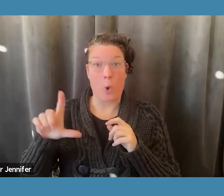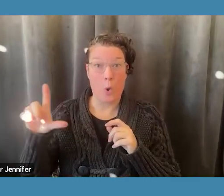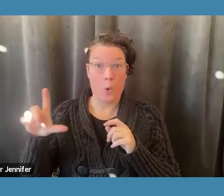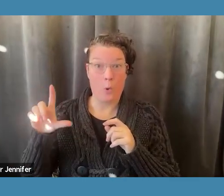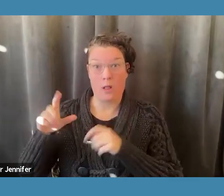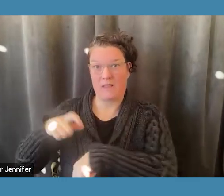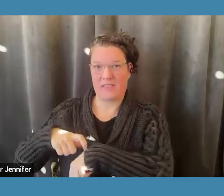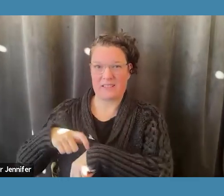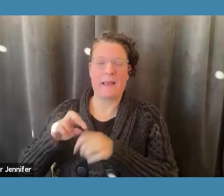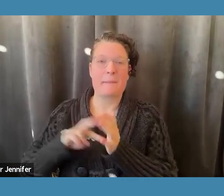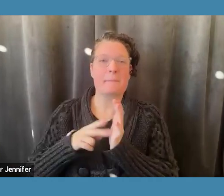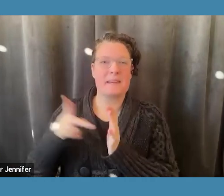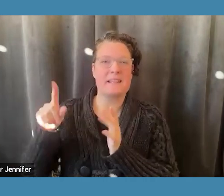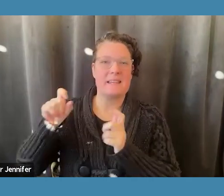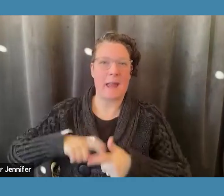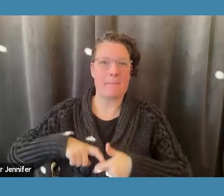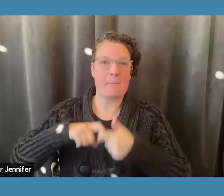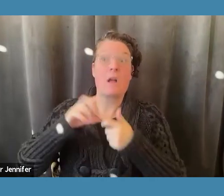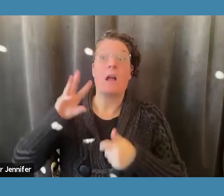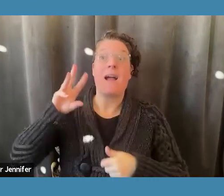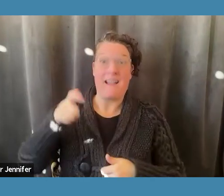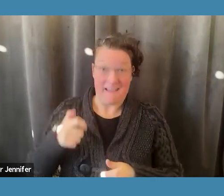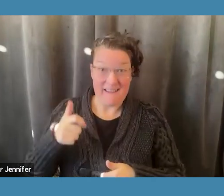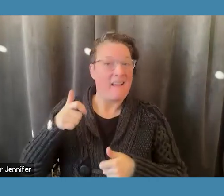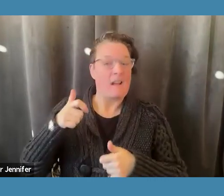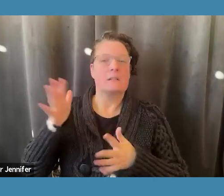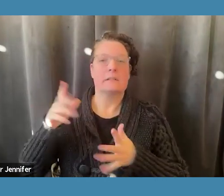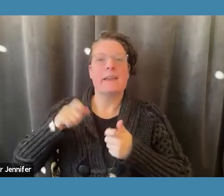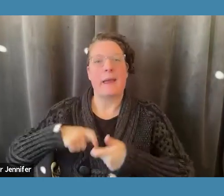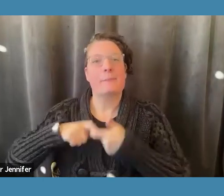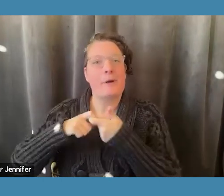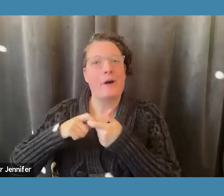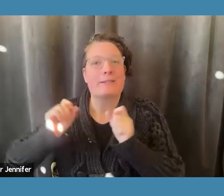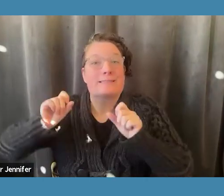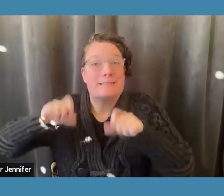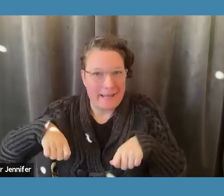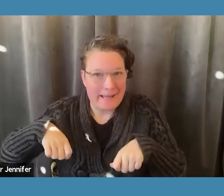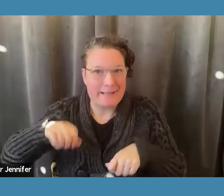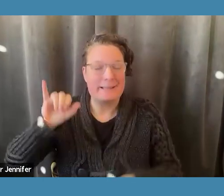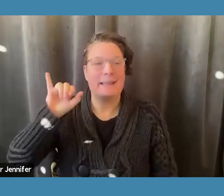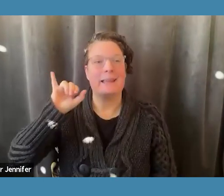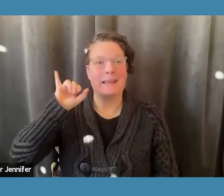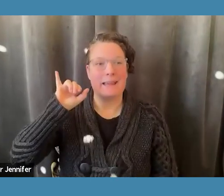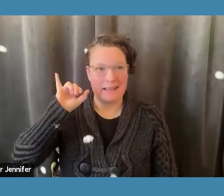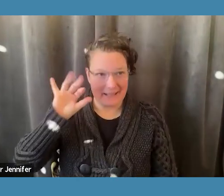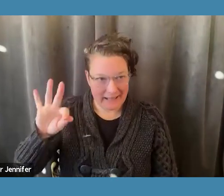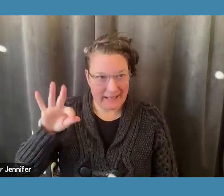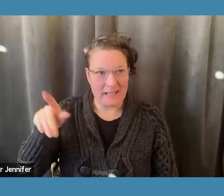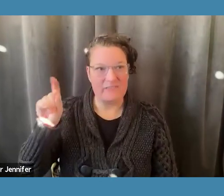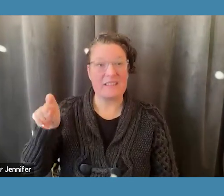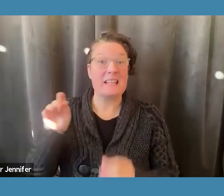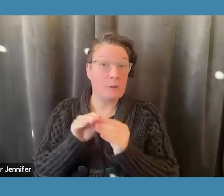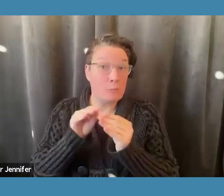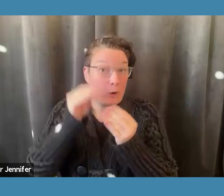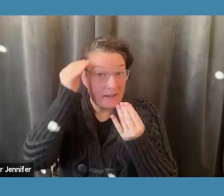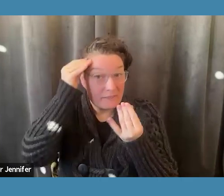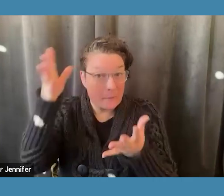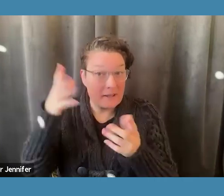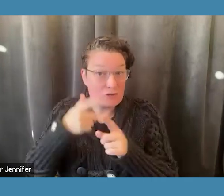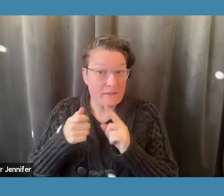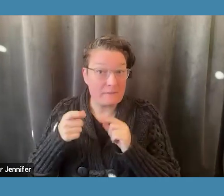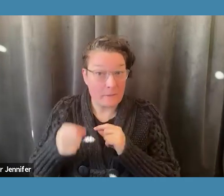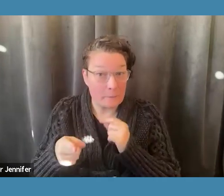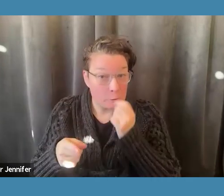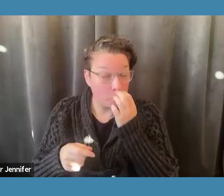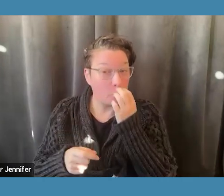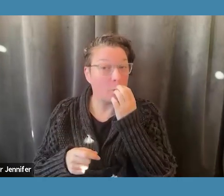basically hit pause on their 60 days. If if they need additional information to make a